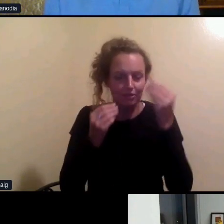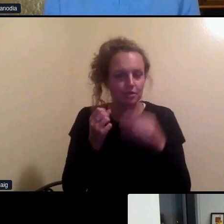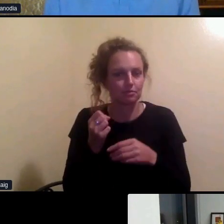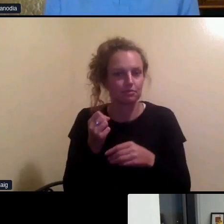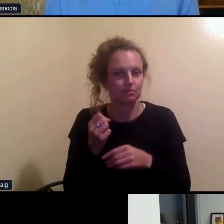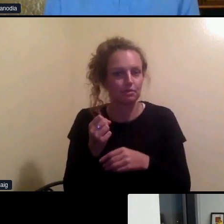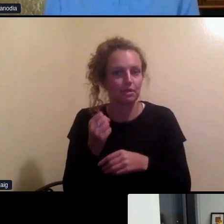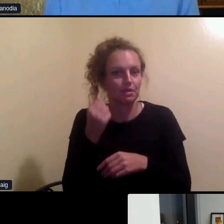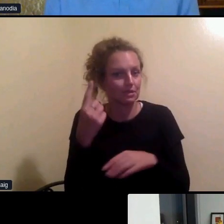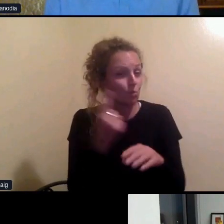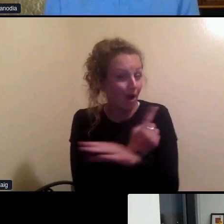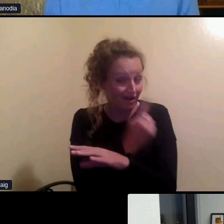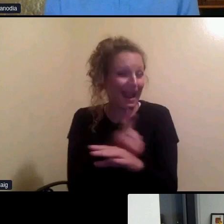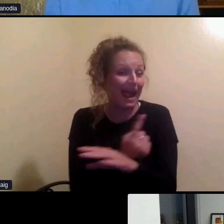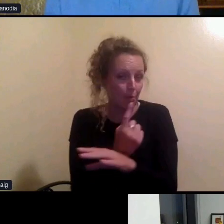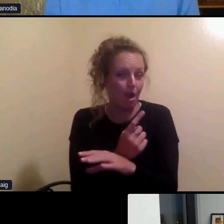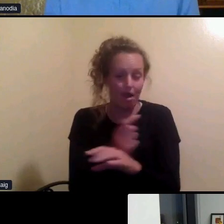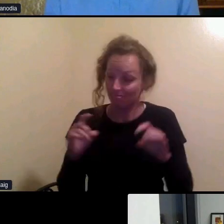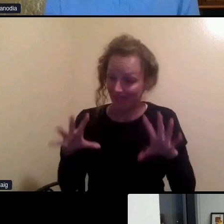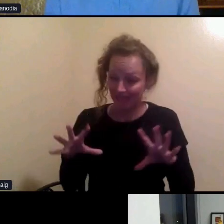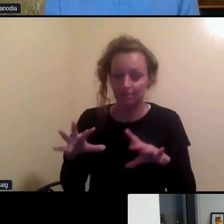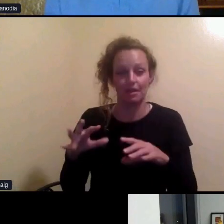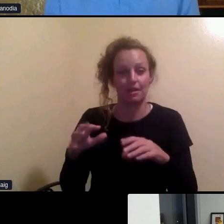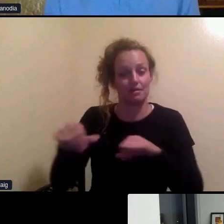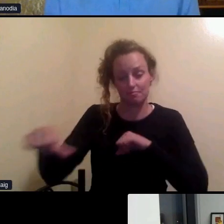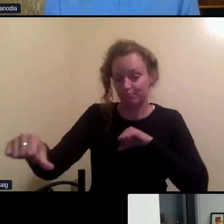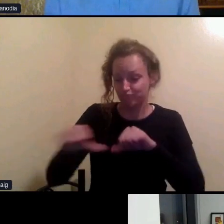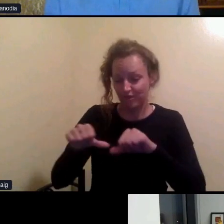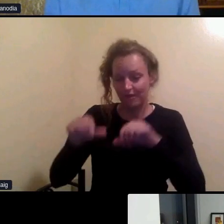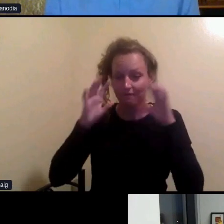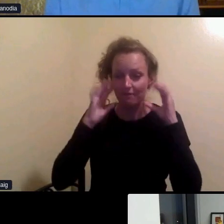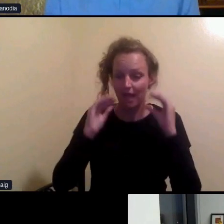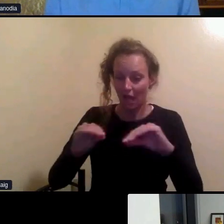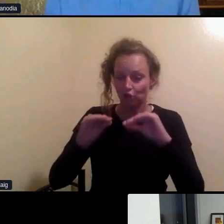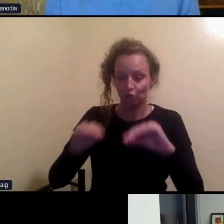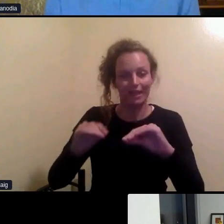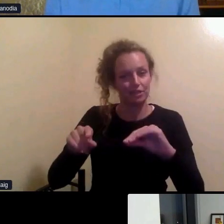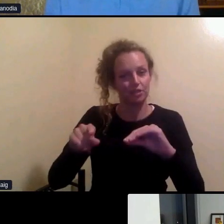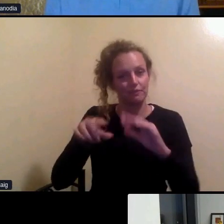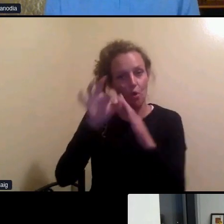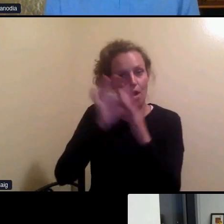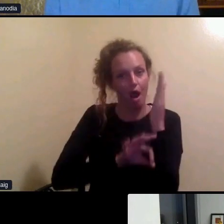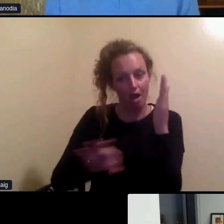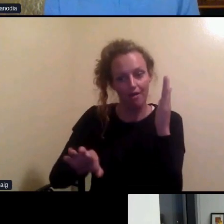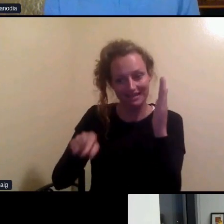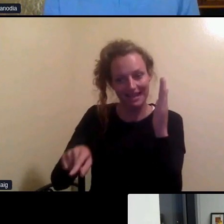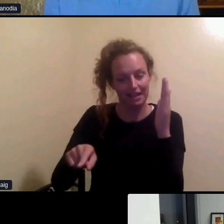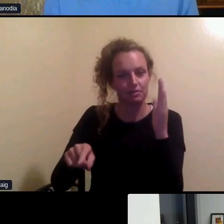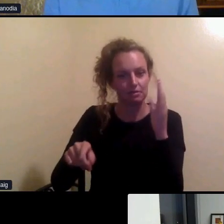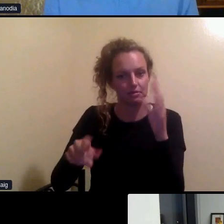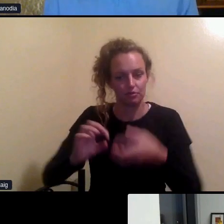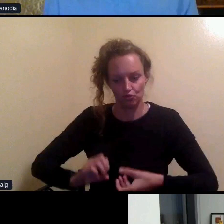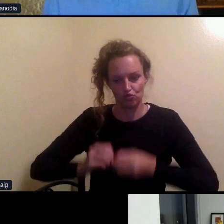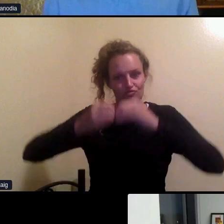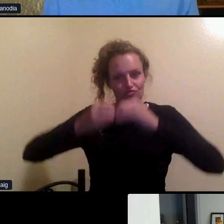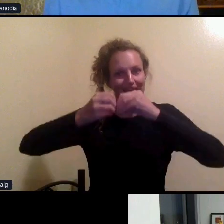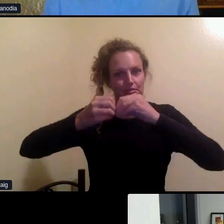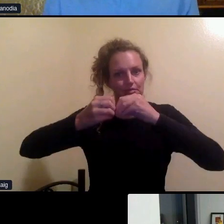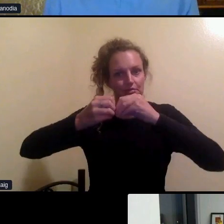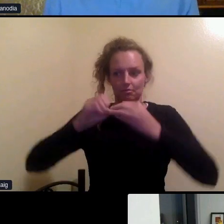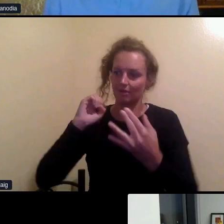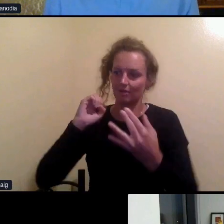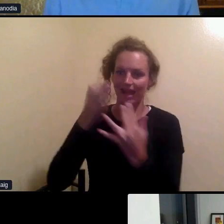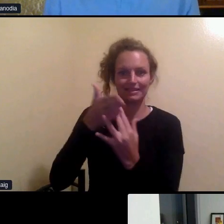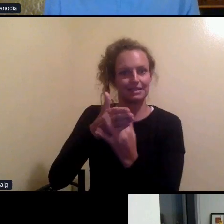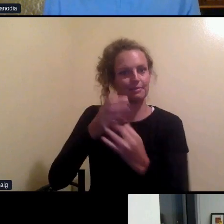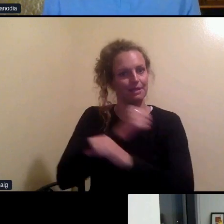1 hour, right? If you look at the, you know, we try to infiltrate the computer science degree here at UCL, and, you know, like talk to everyone,